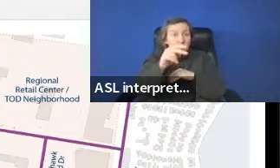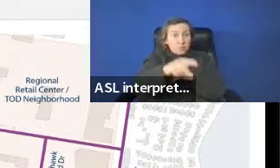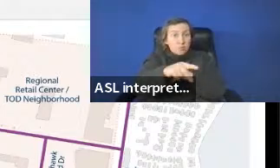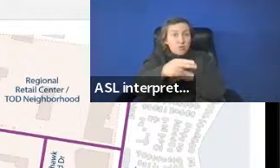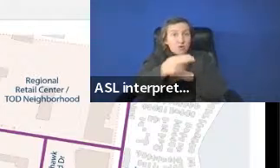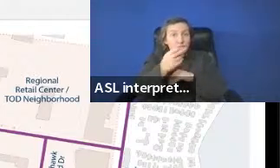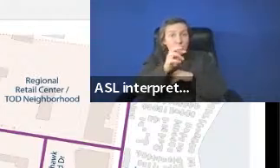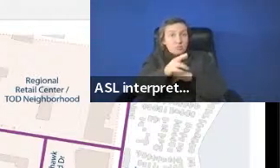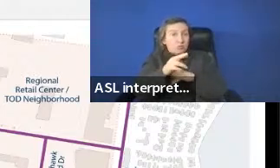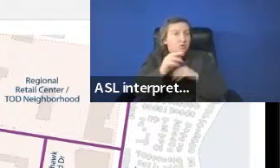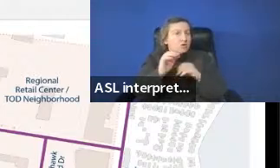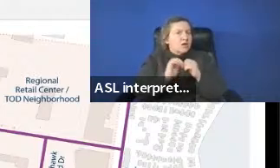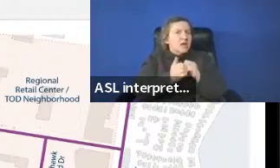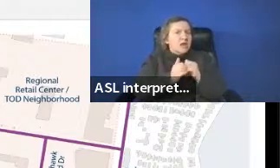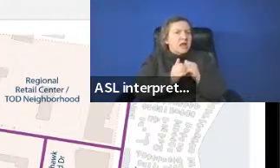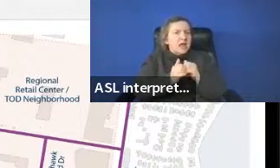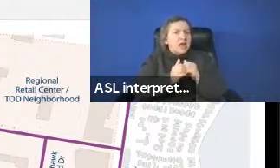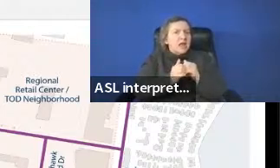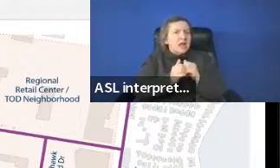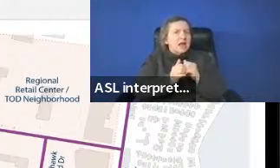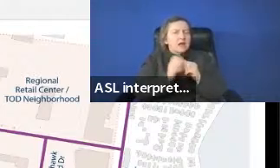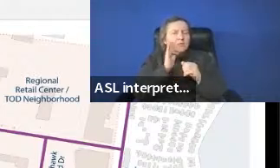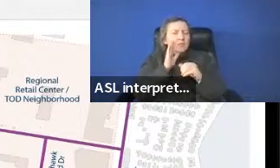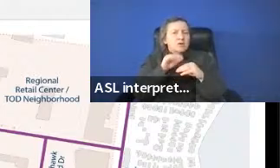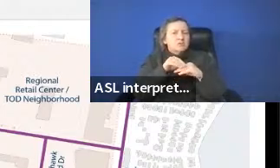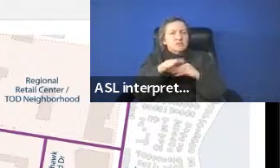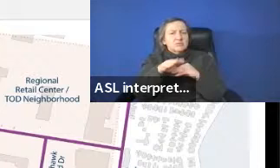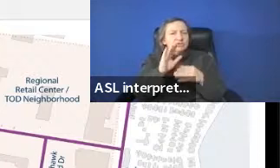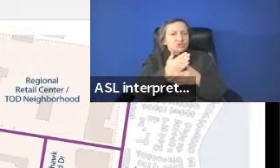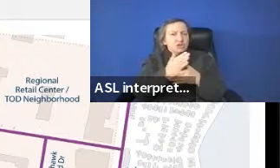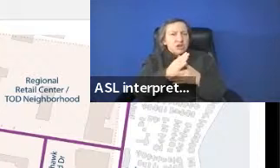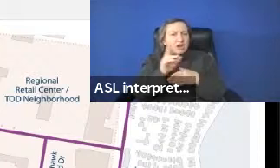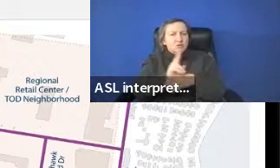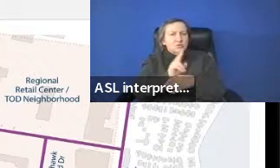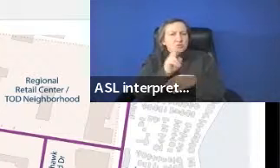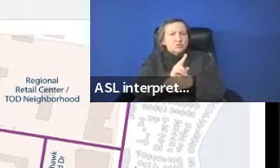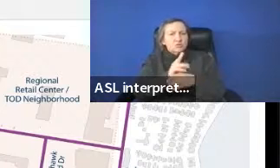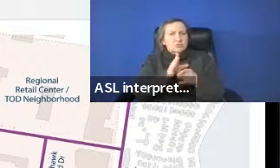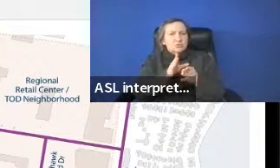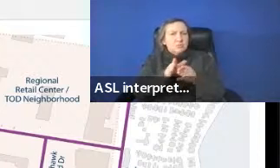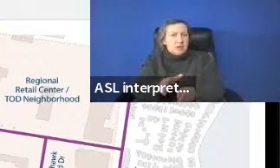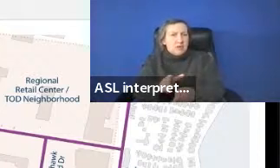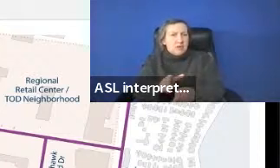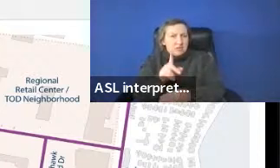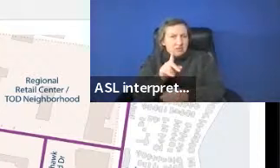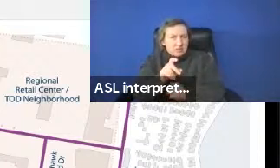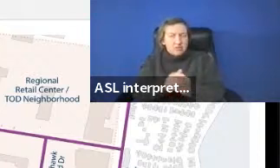any impact on any of these shared use pathways?